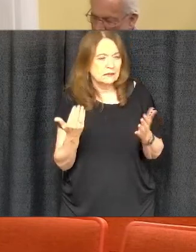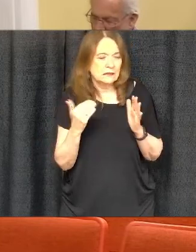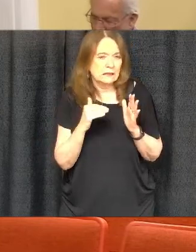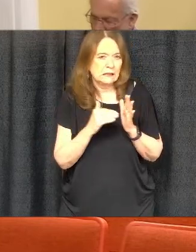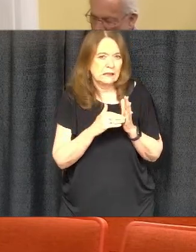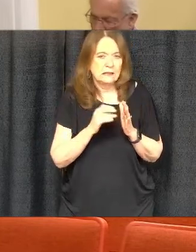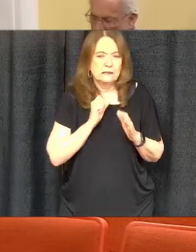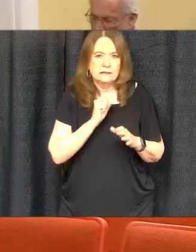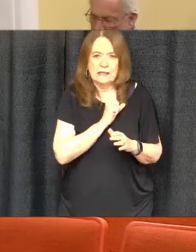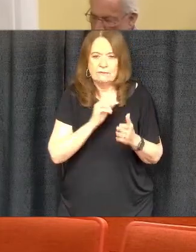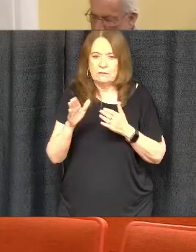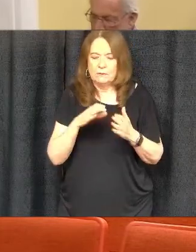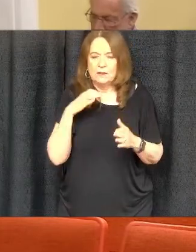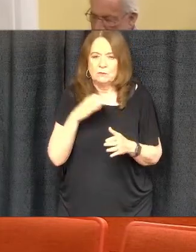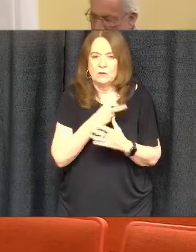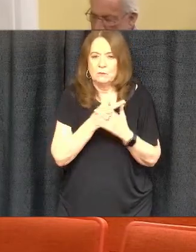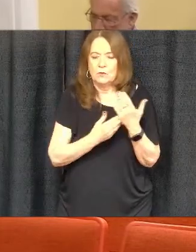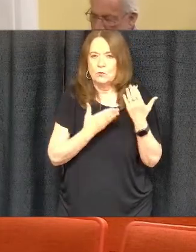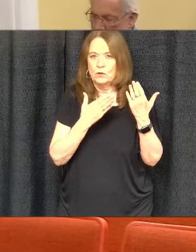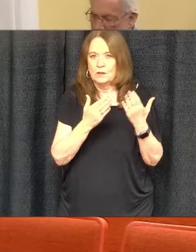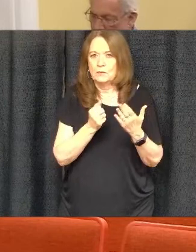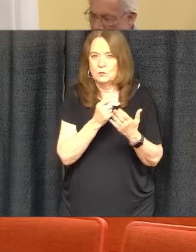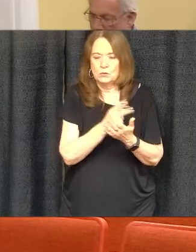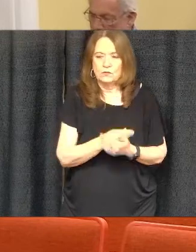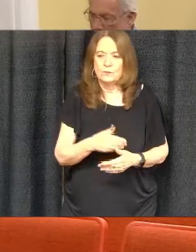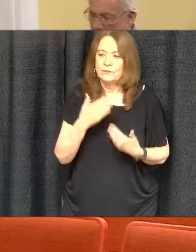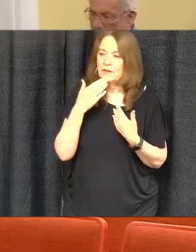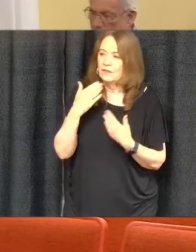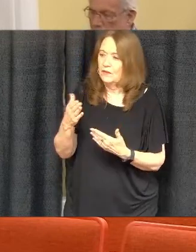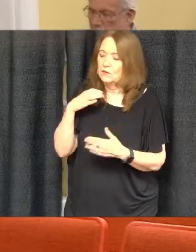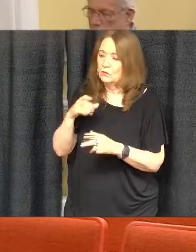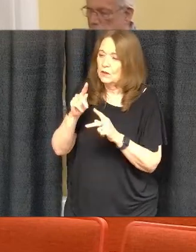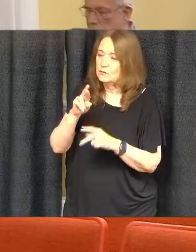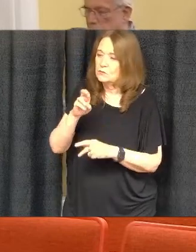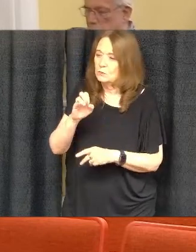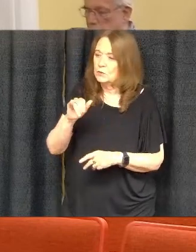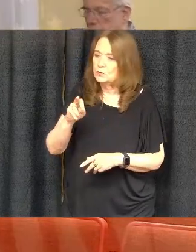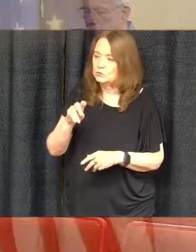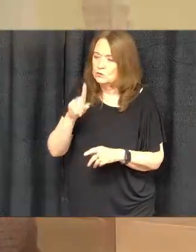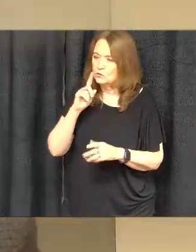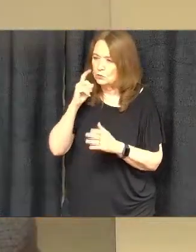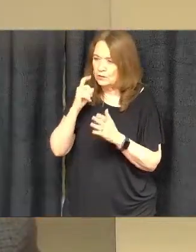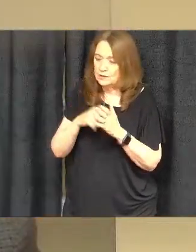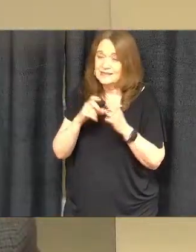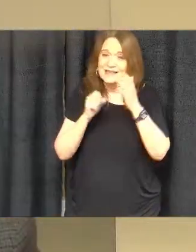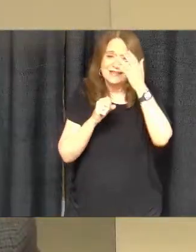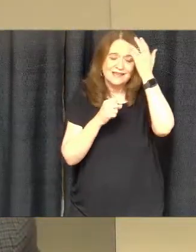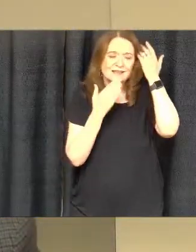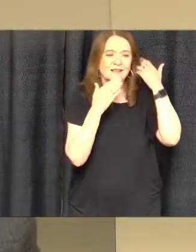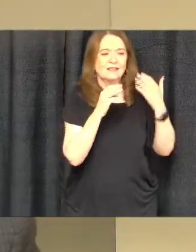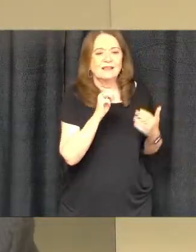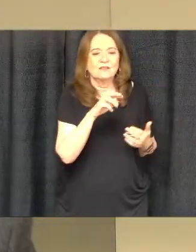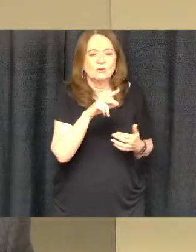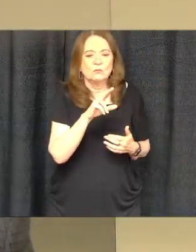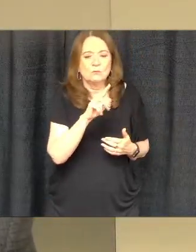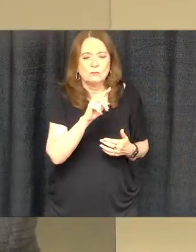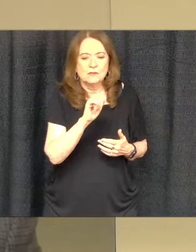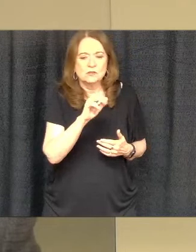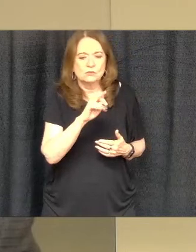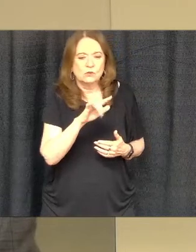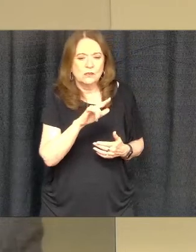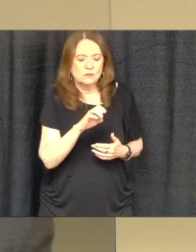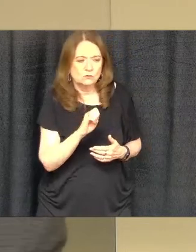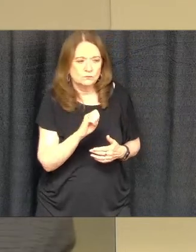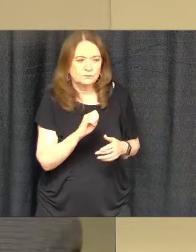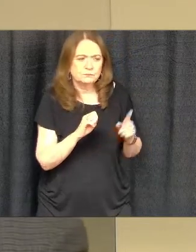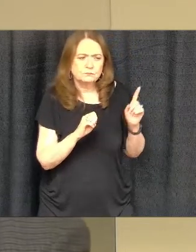and planning commission both recommended approval. Thank you, Mr. Tyndall. Councilperson Reynolds, you're recognized. Yes, thank you, Mr. Tyndall. So just